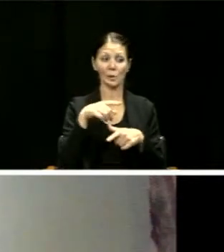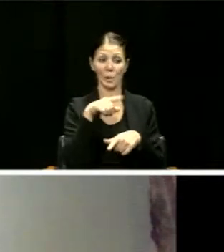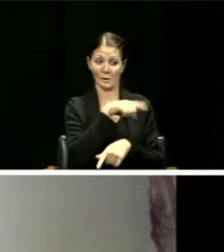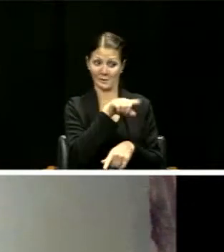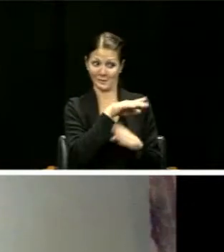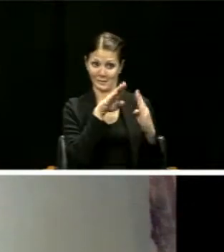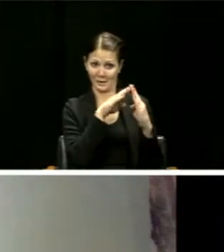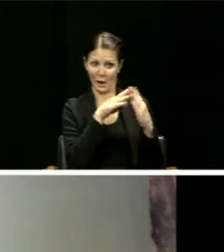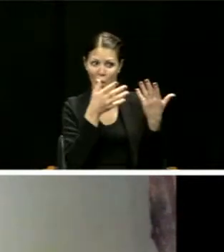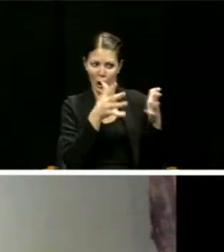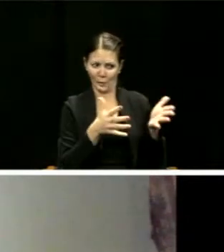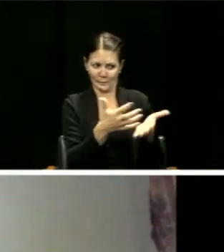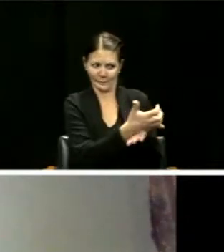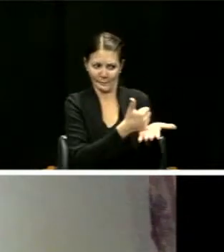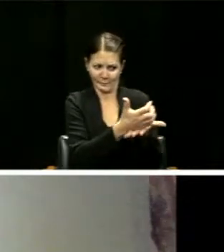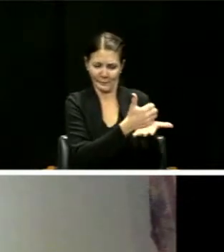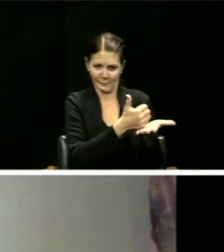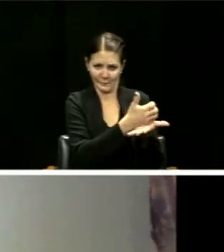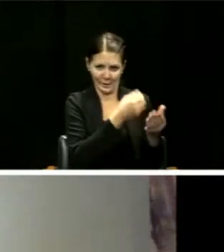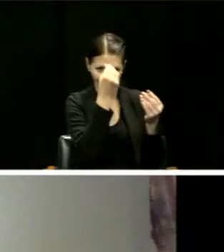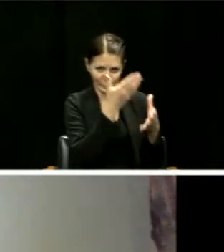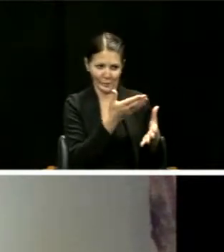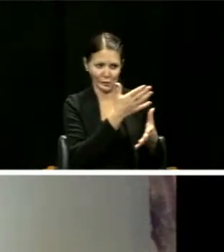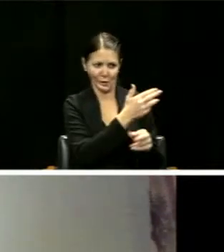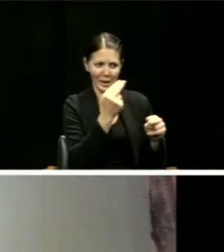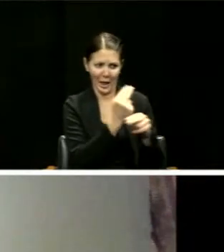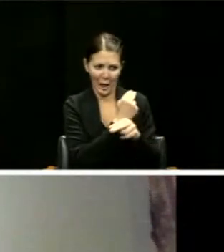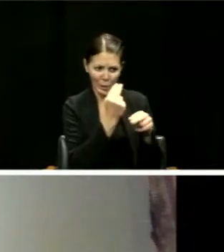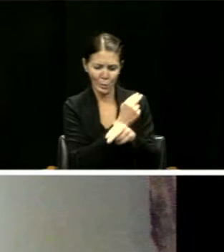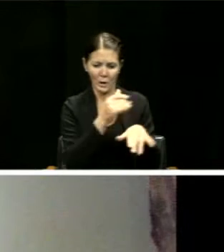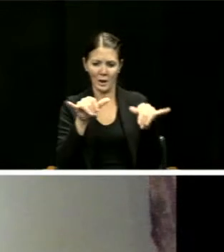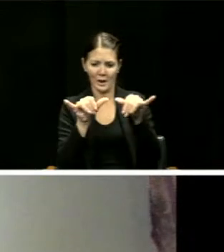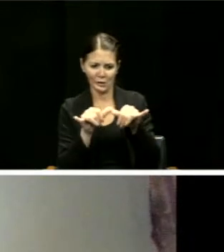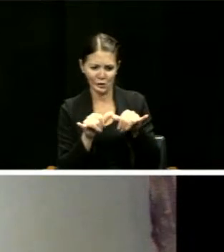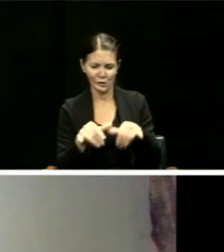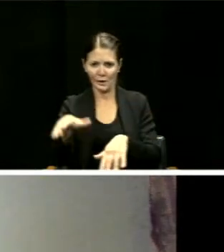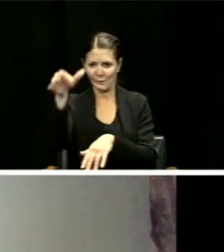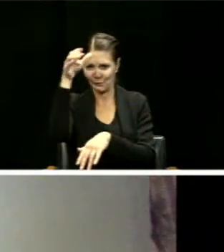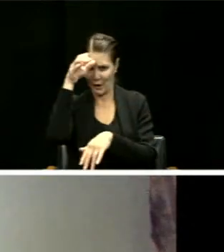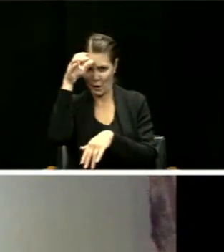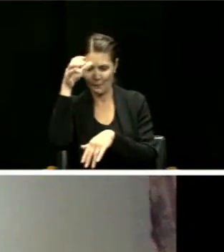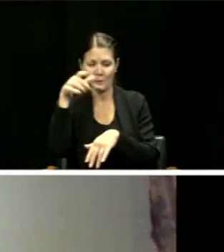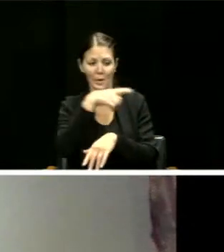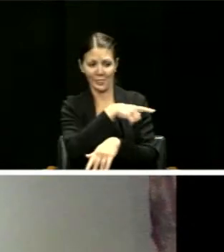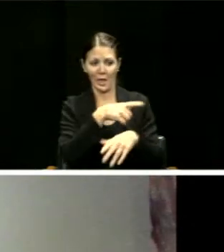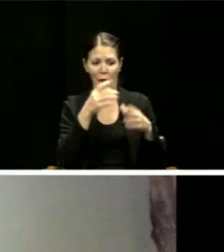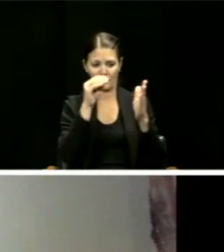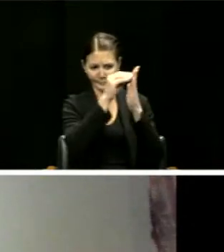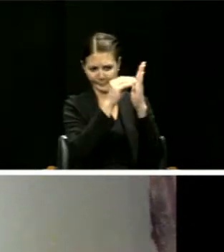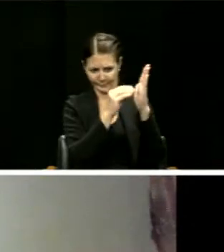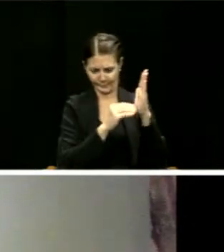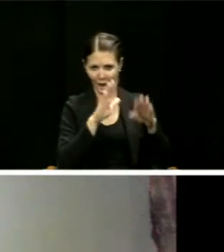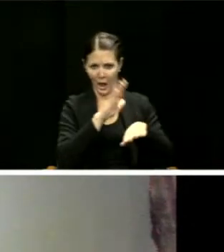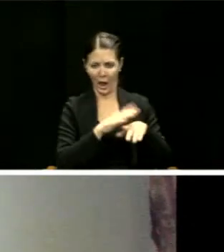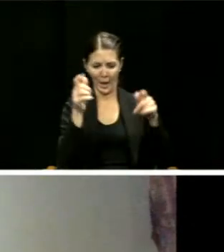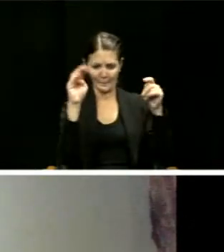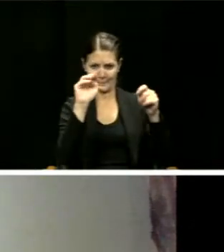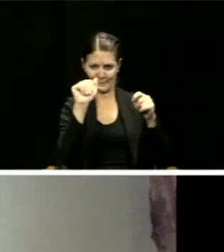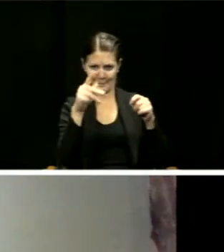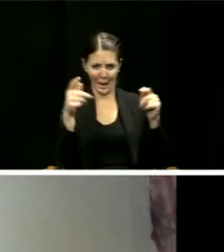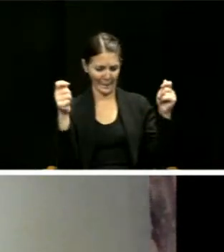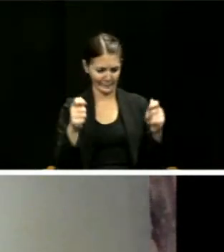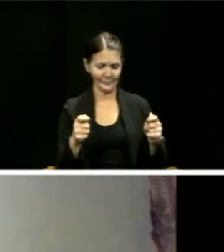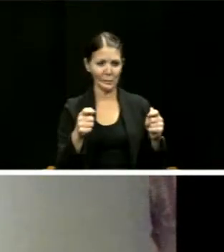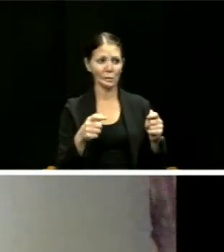that the town gathered, the engineering, the highway, the fire department, and they had highlighted it on a map. So if anyone